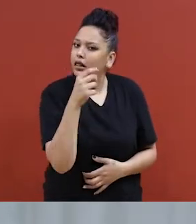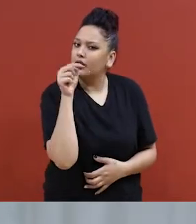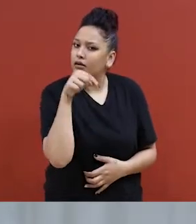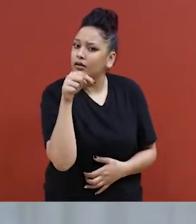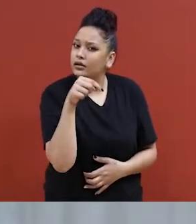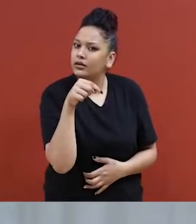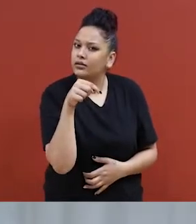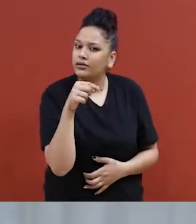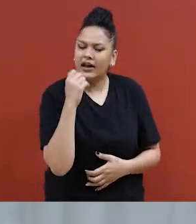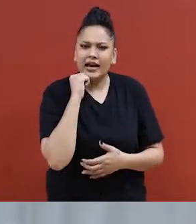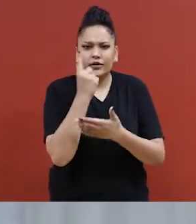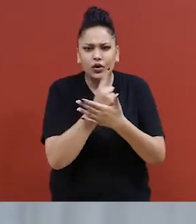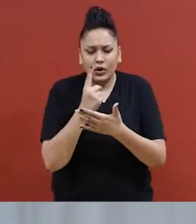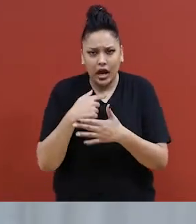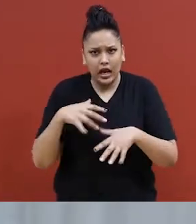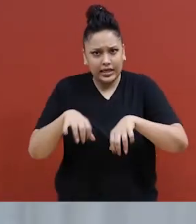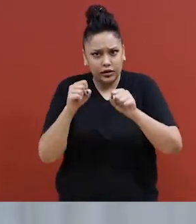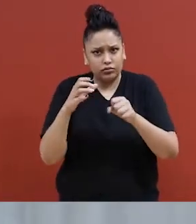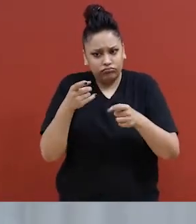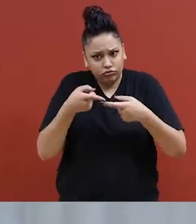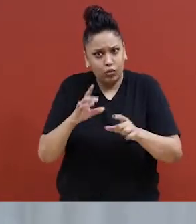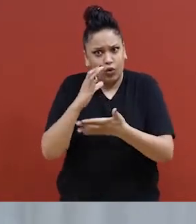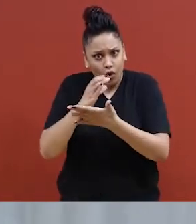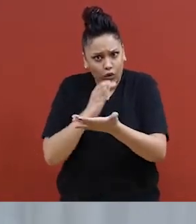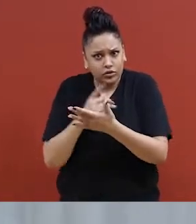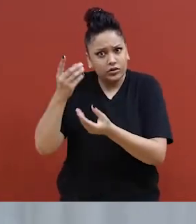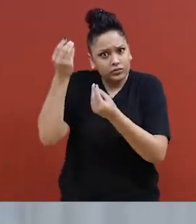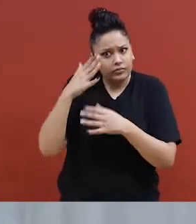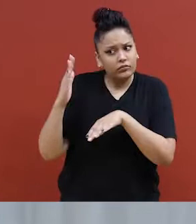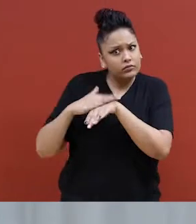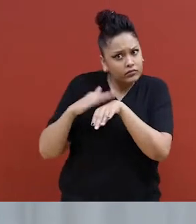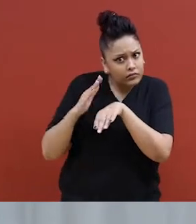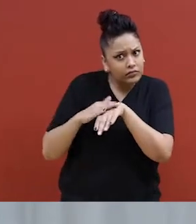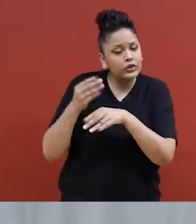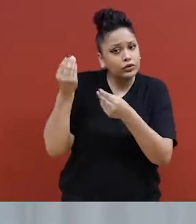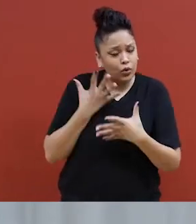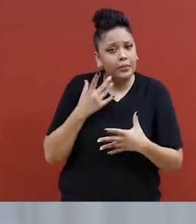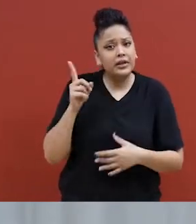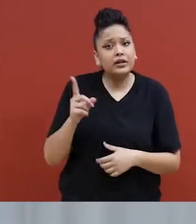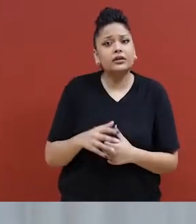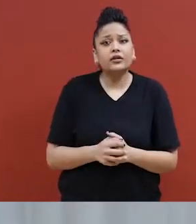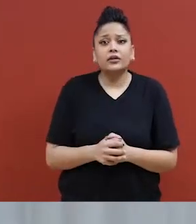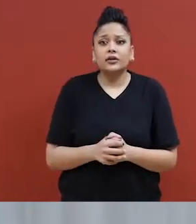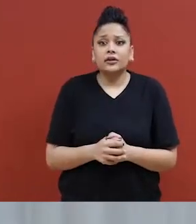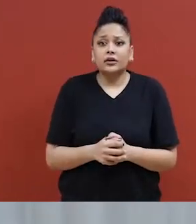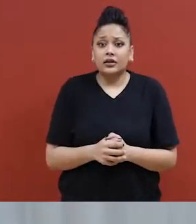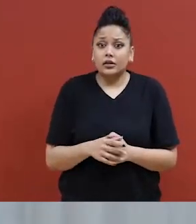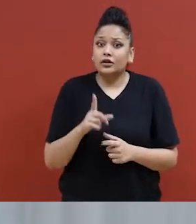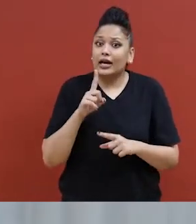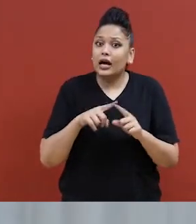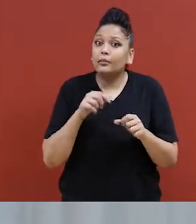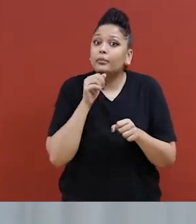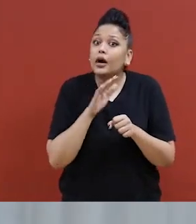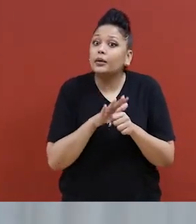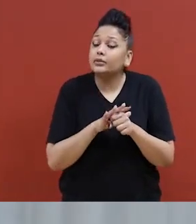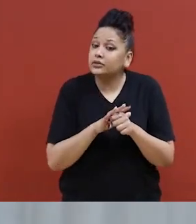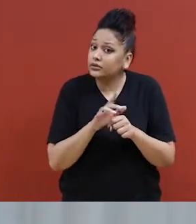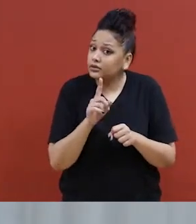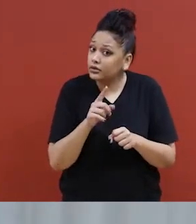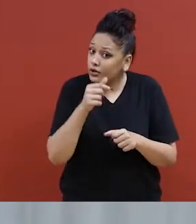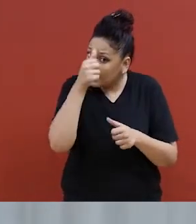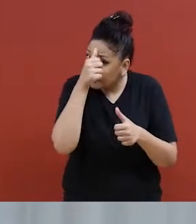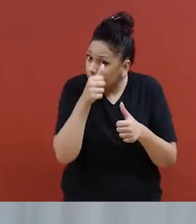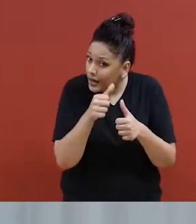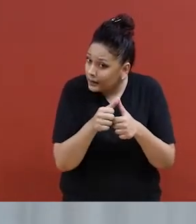because every single week I had an instructor who said, I cannot guarantee you that your